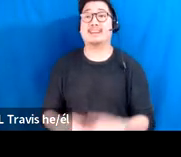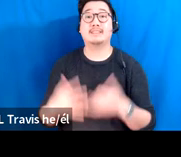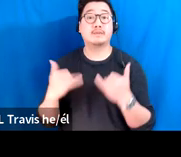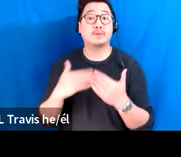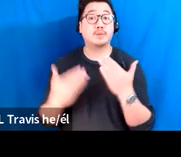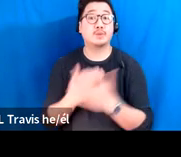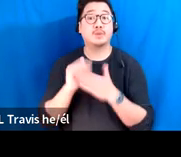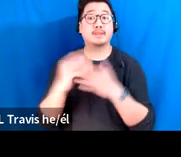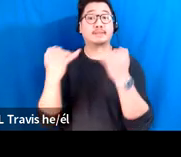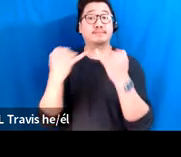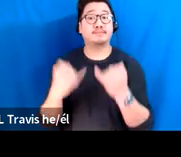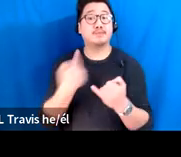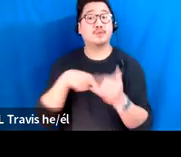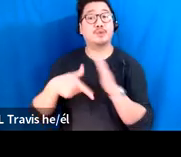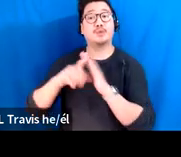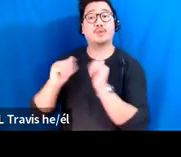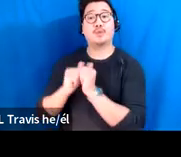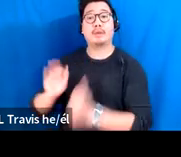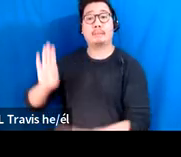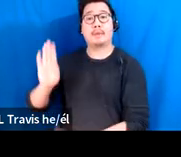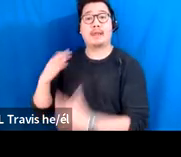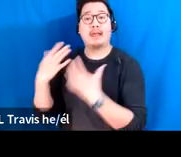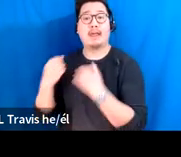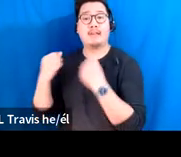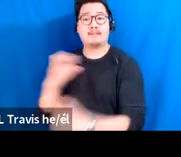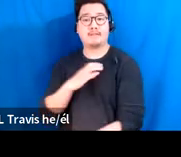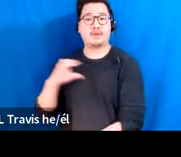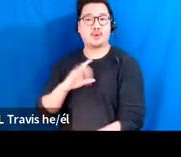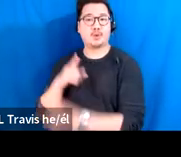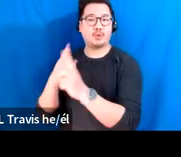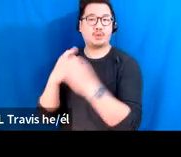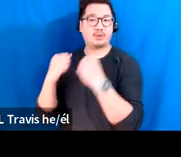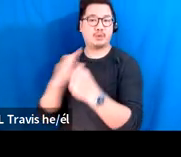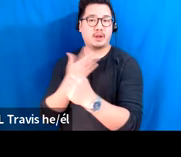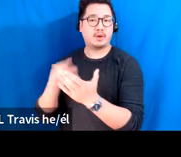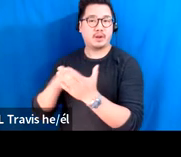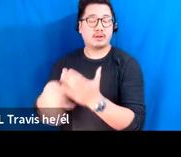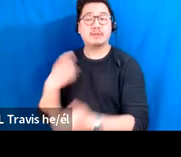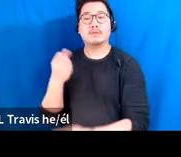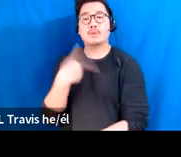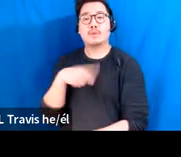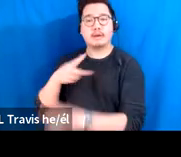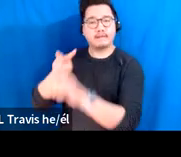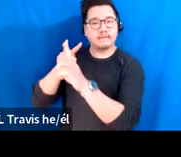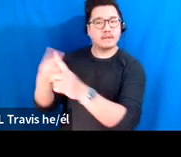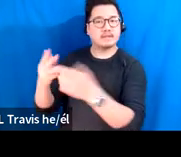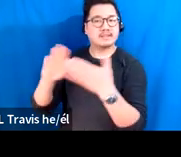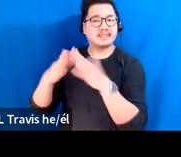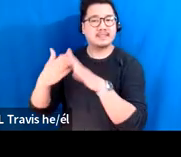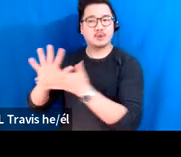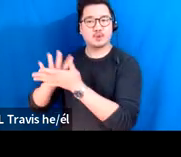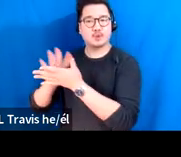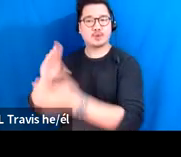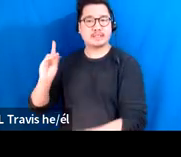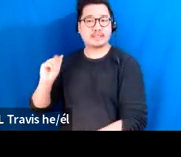in conjunction with the boston health commission for our students as we closely monitor city and school-based data but as of